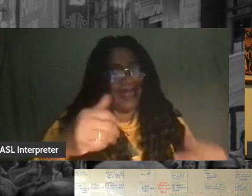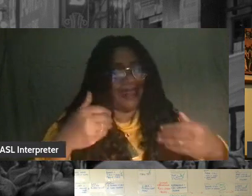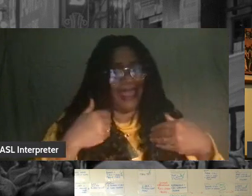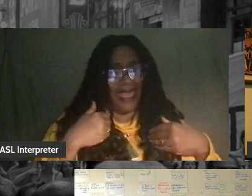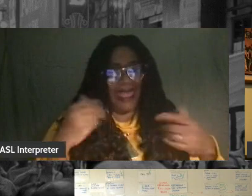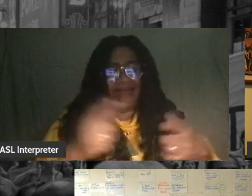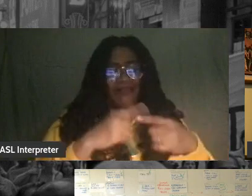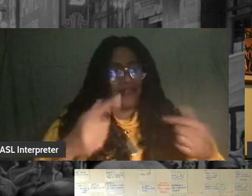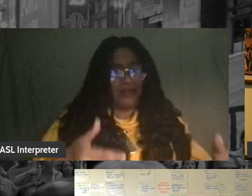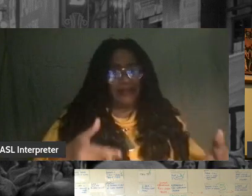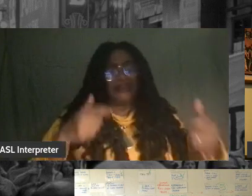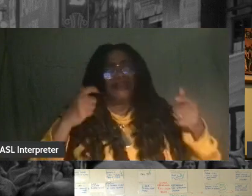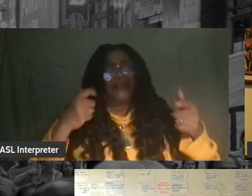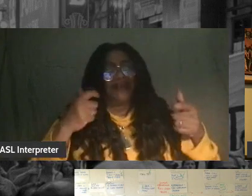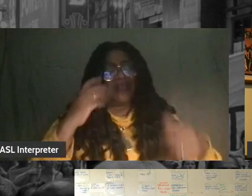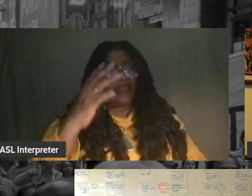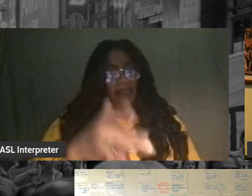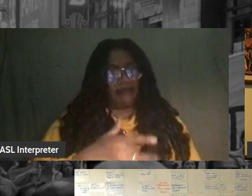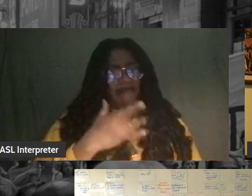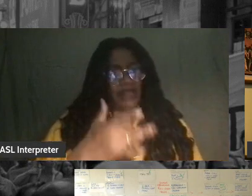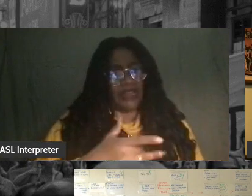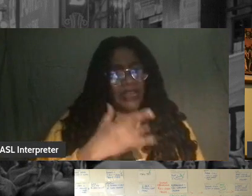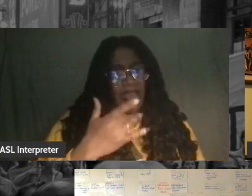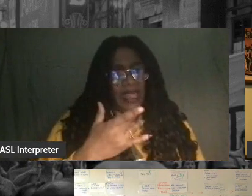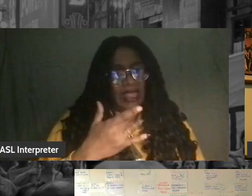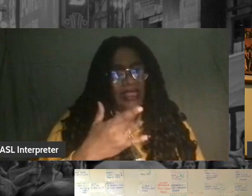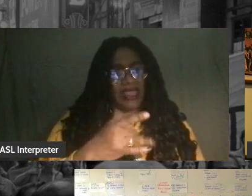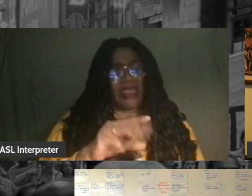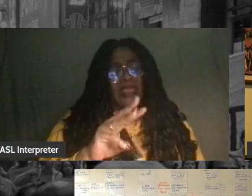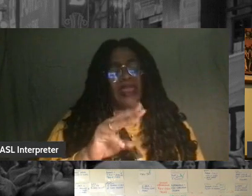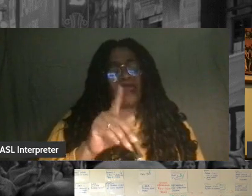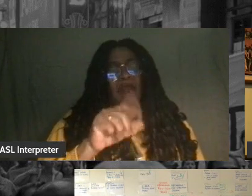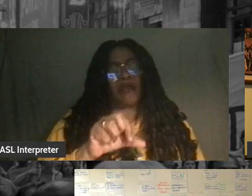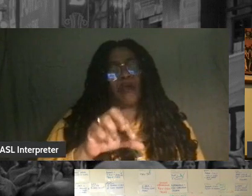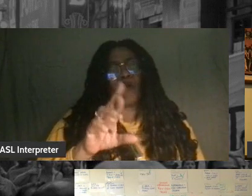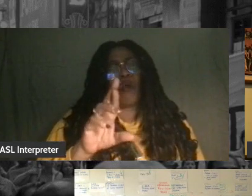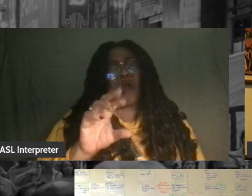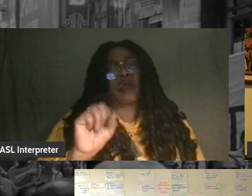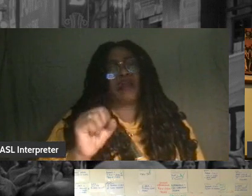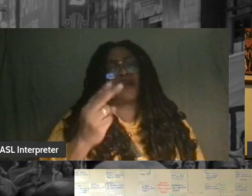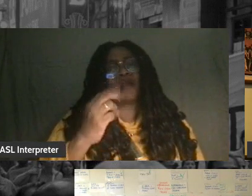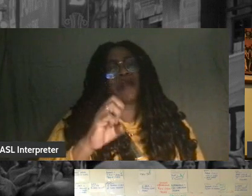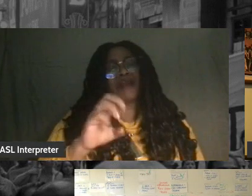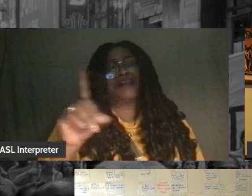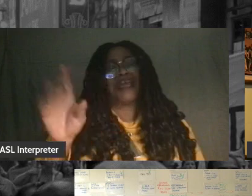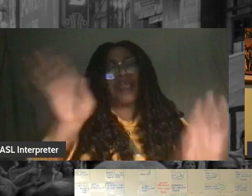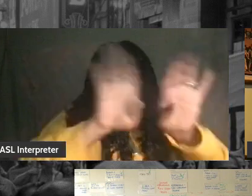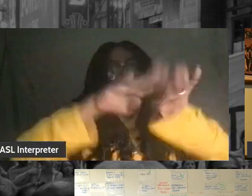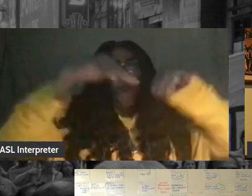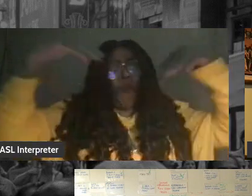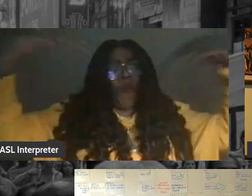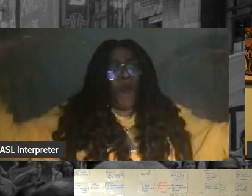suddenly feeling like a watershed has opened,